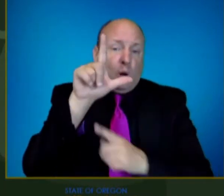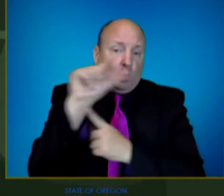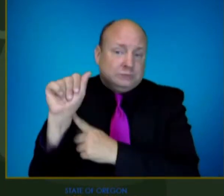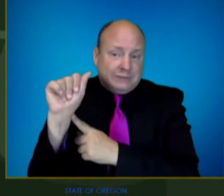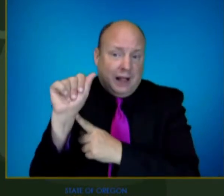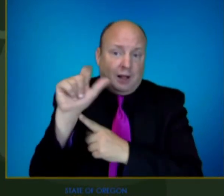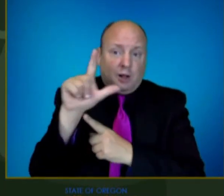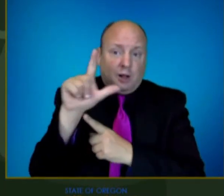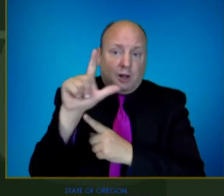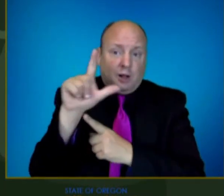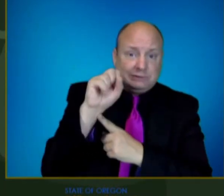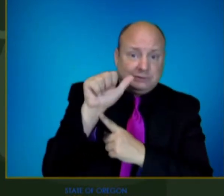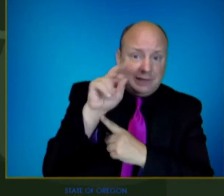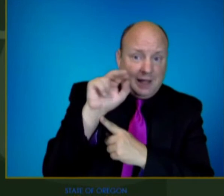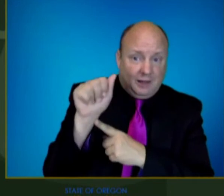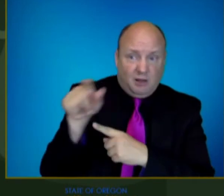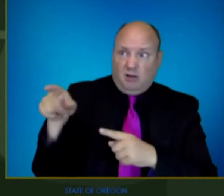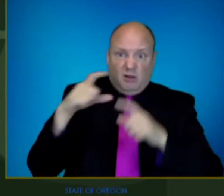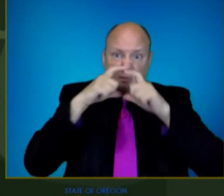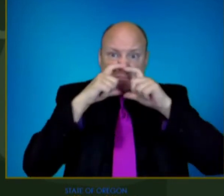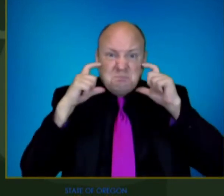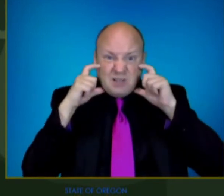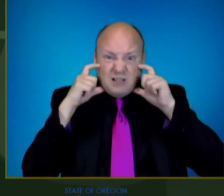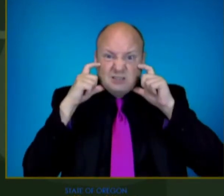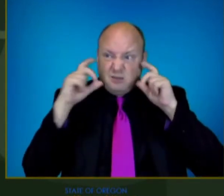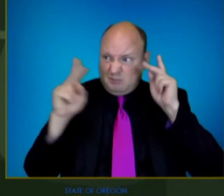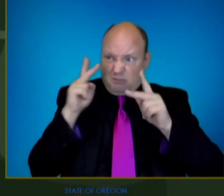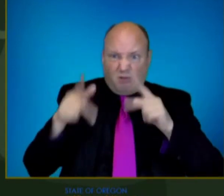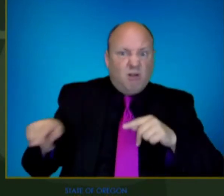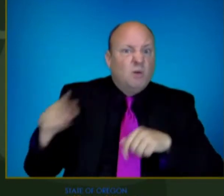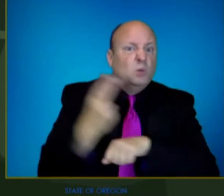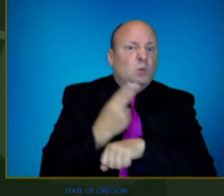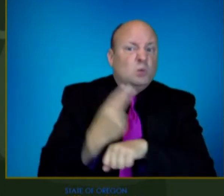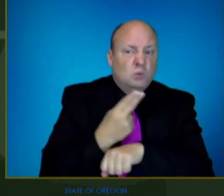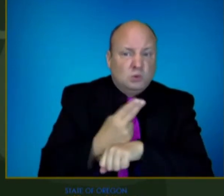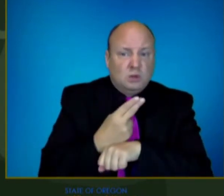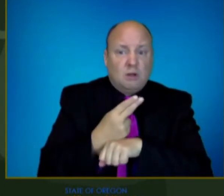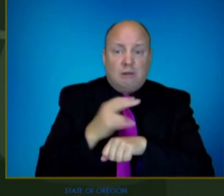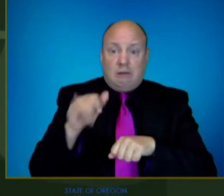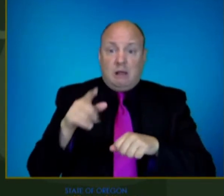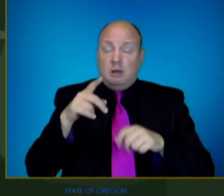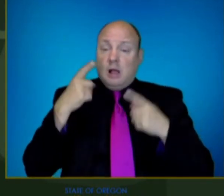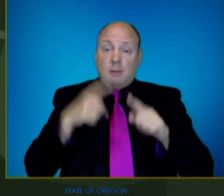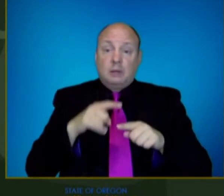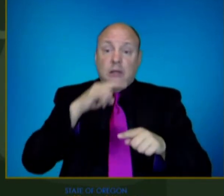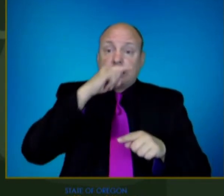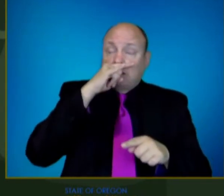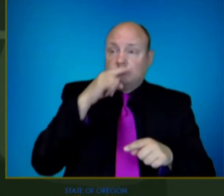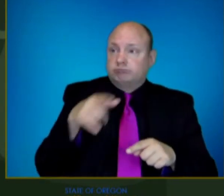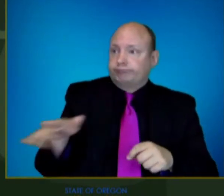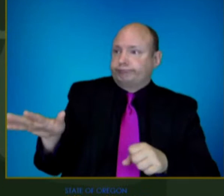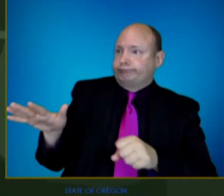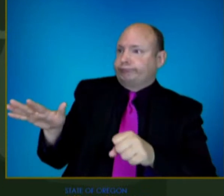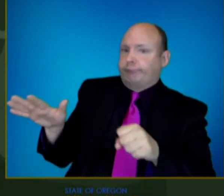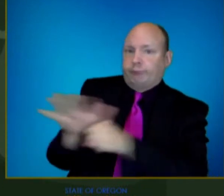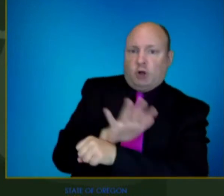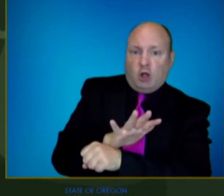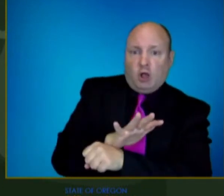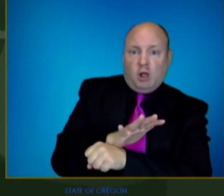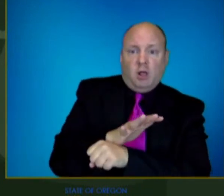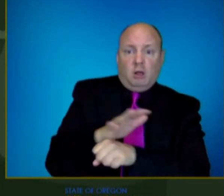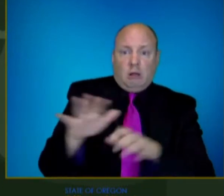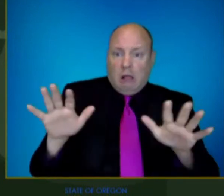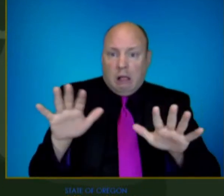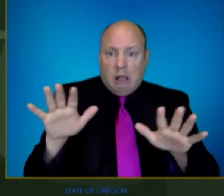be masked once their pediatric ICU beds were almost full. So we're taking these